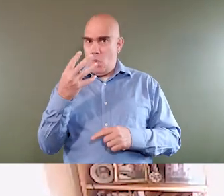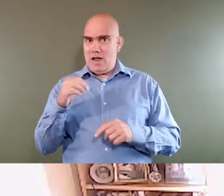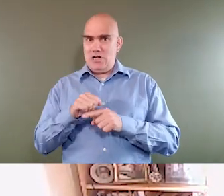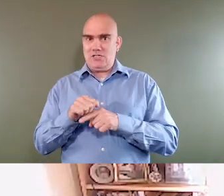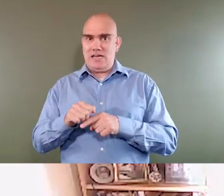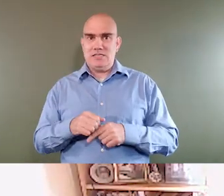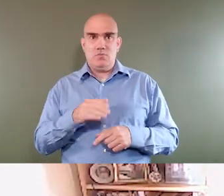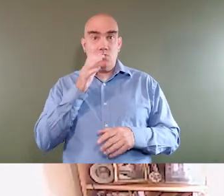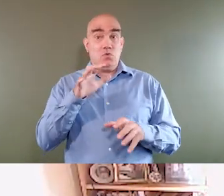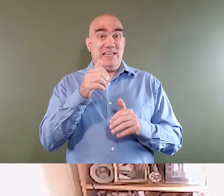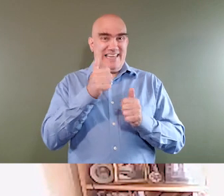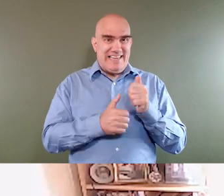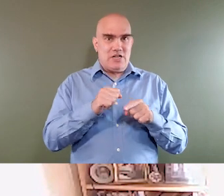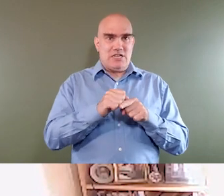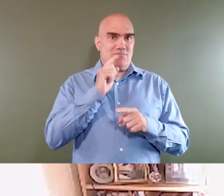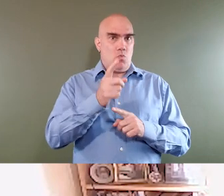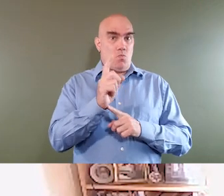each exercise for 1 minute.